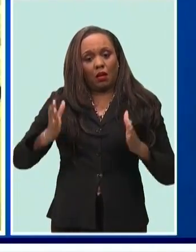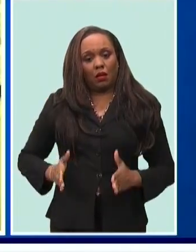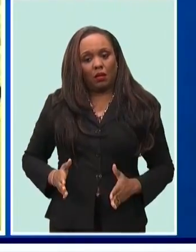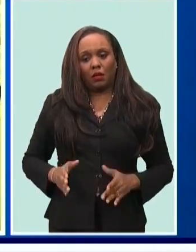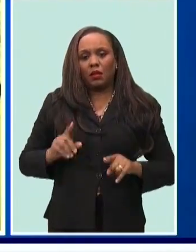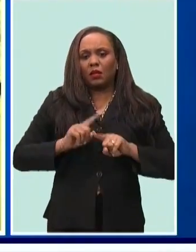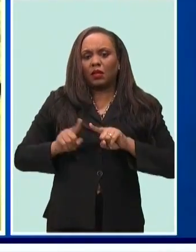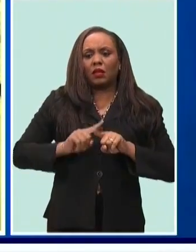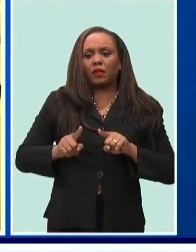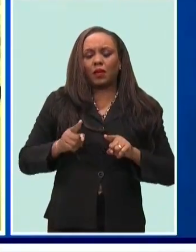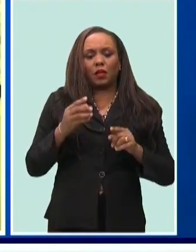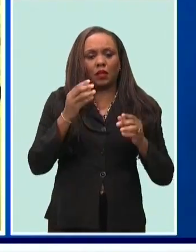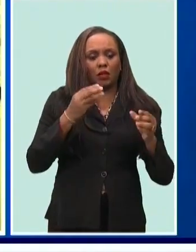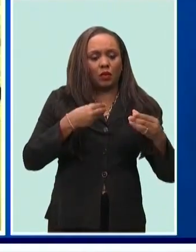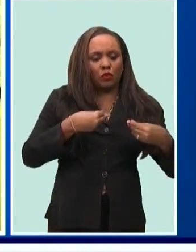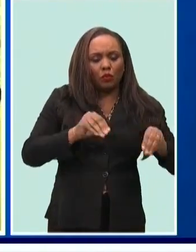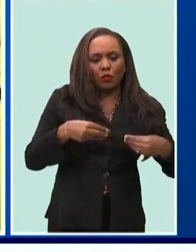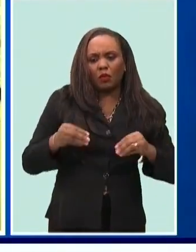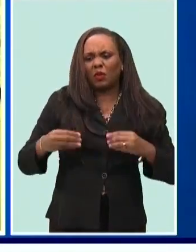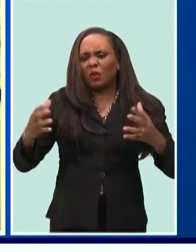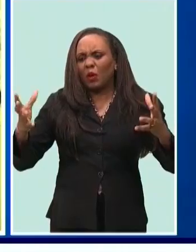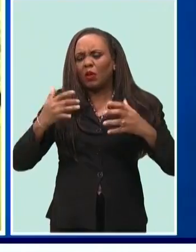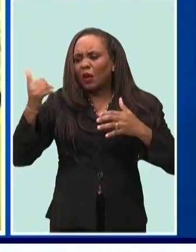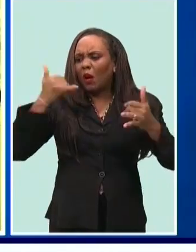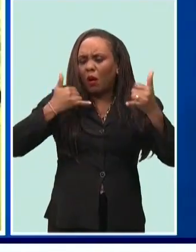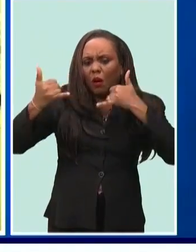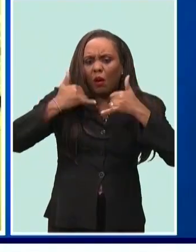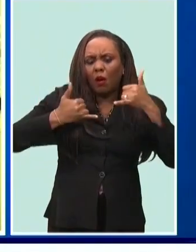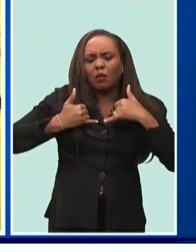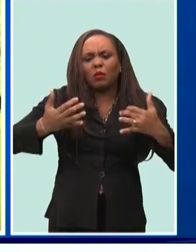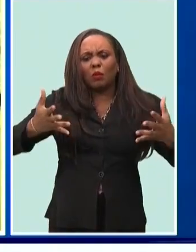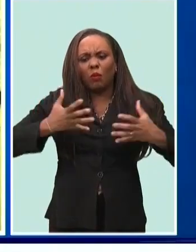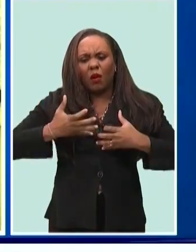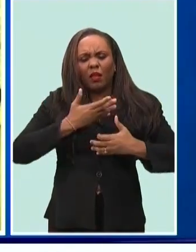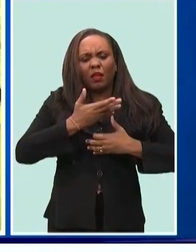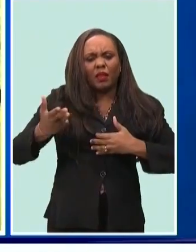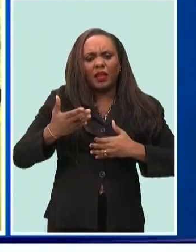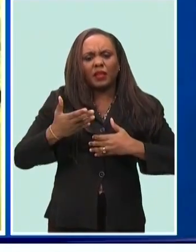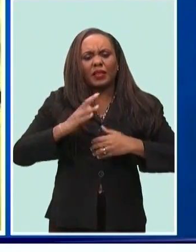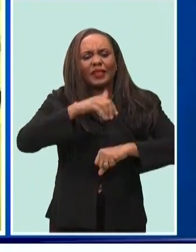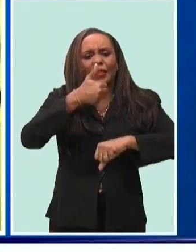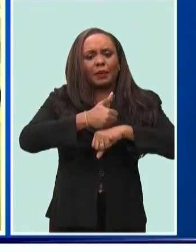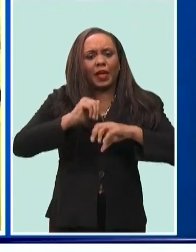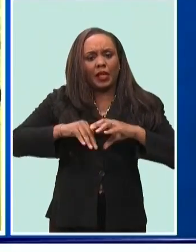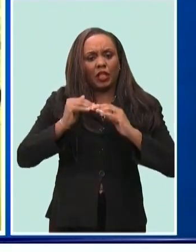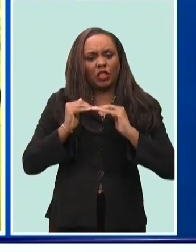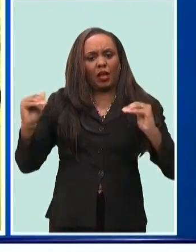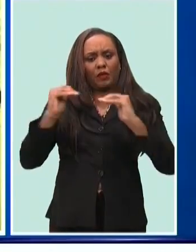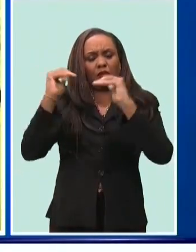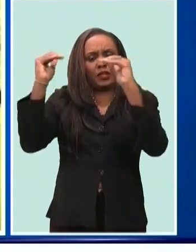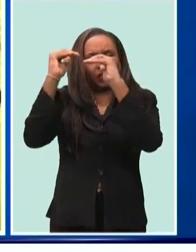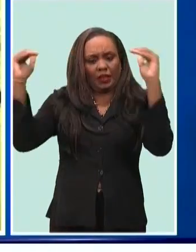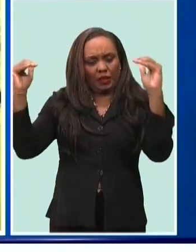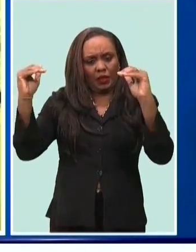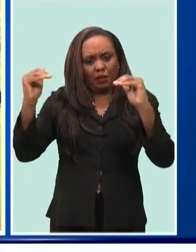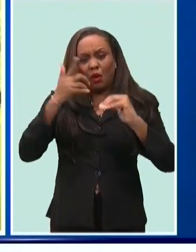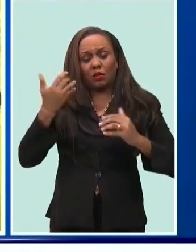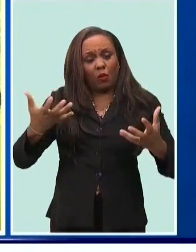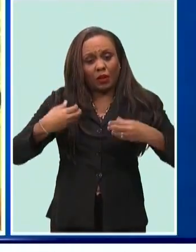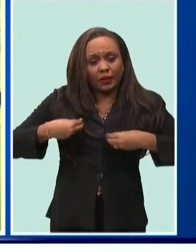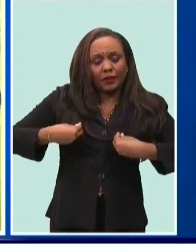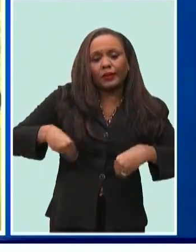retail outlets are calling us and they want our product, and we're trying our best to get those products to our main retail outlets so that they can be sold